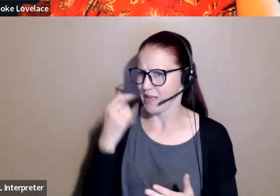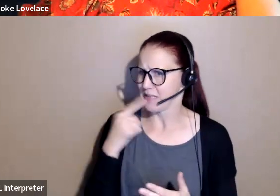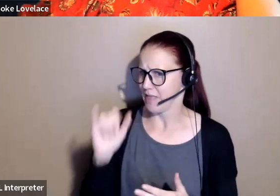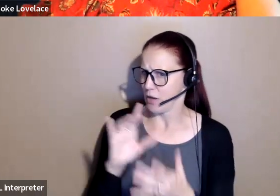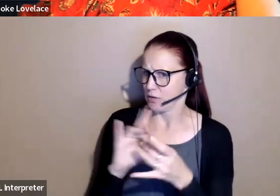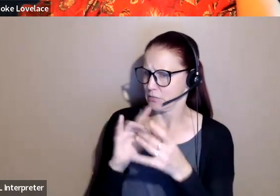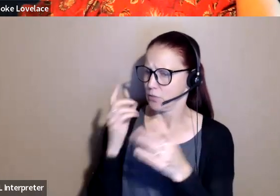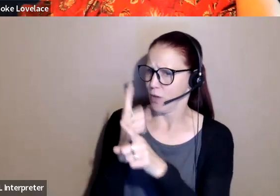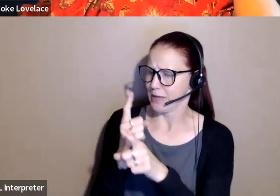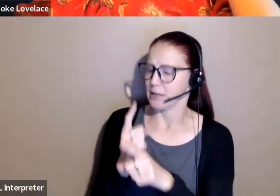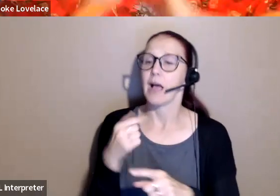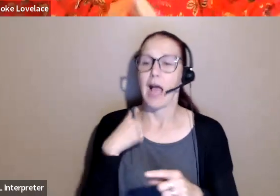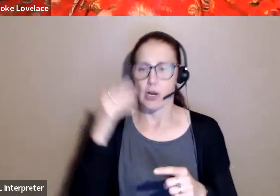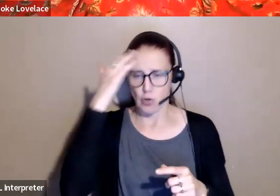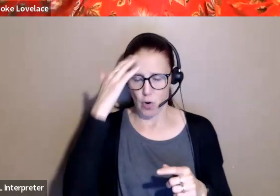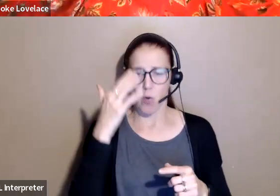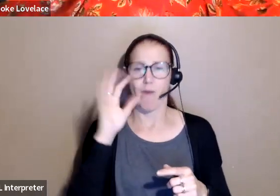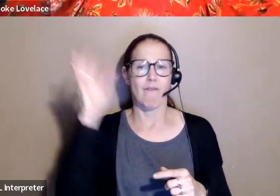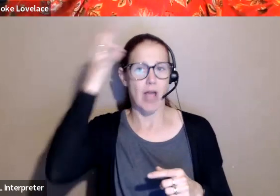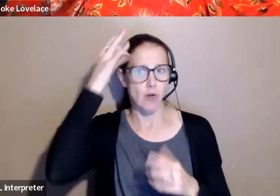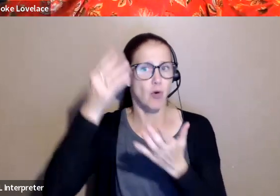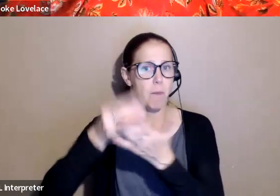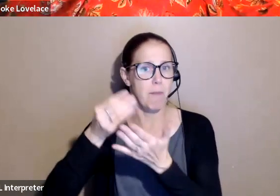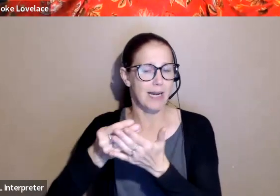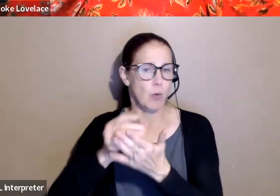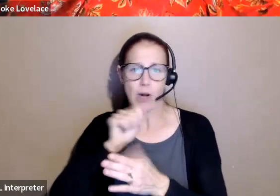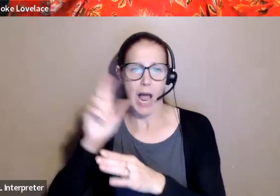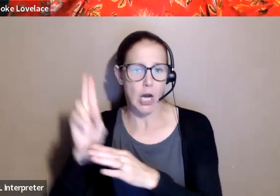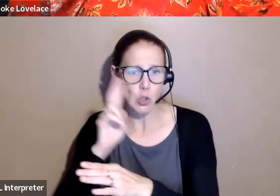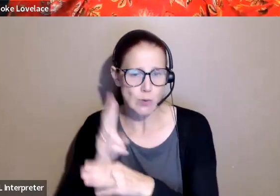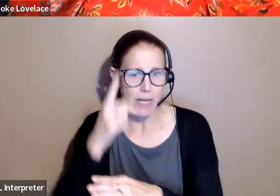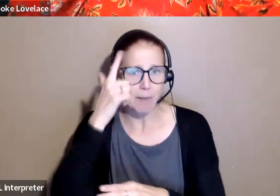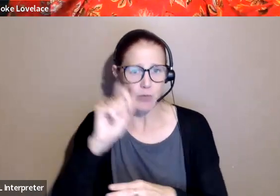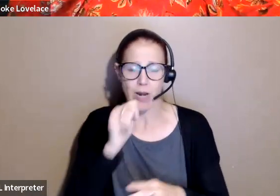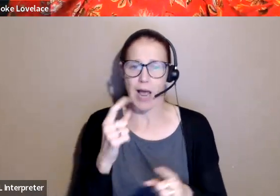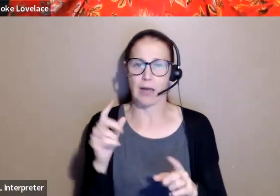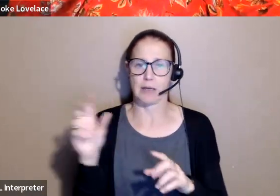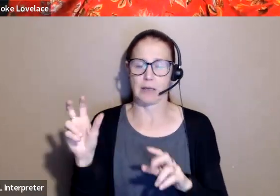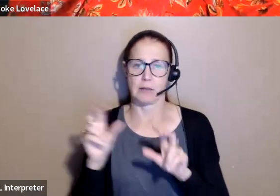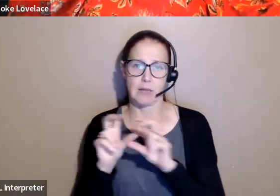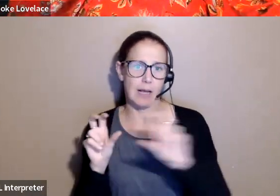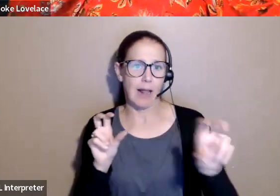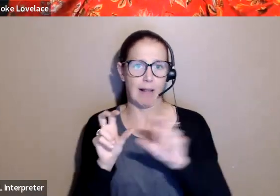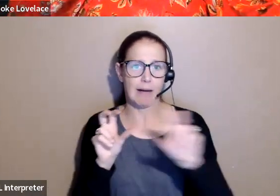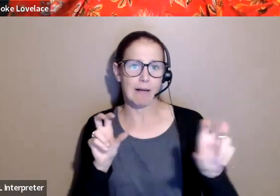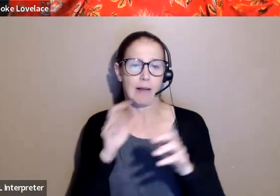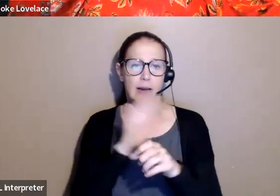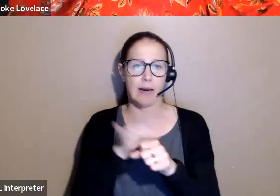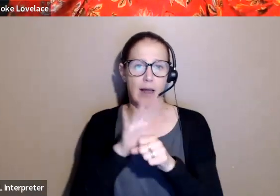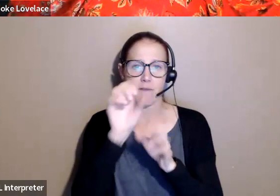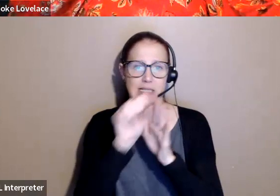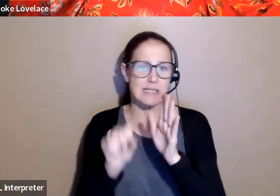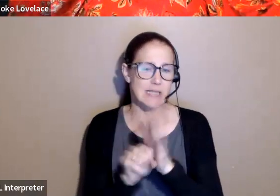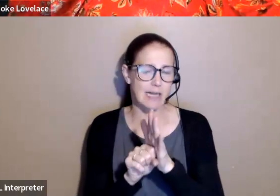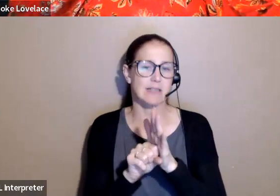I know that we are leaving federal money on the table because we're not appropriating enough state dollars to match it. So